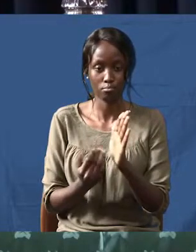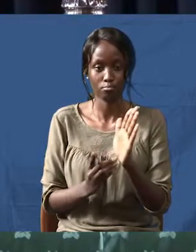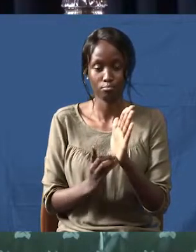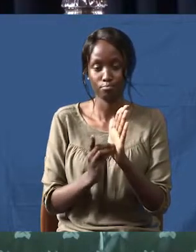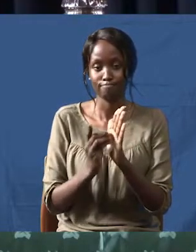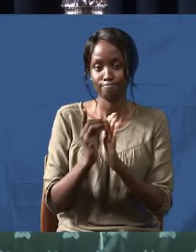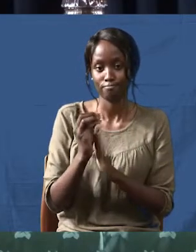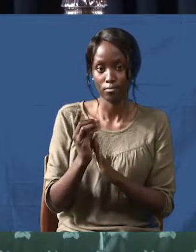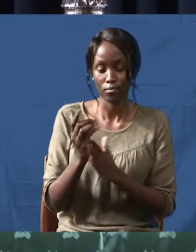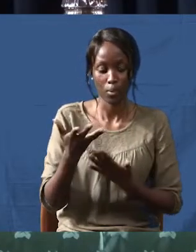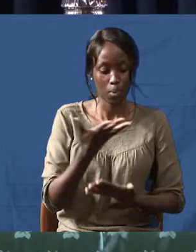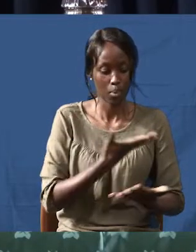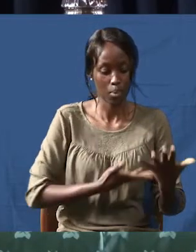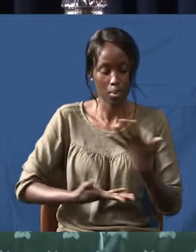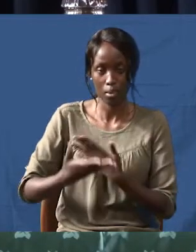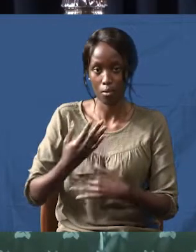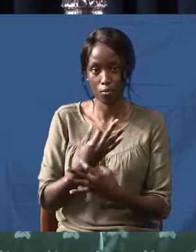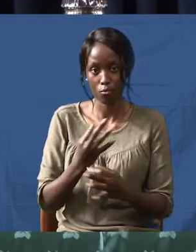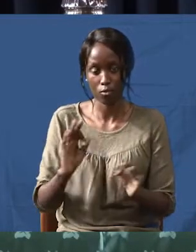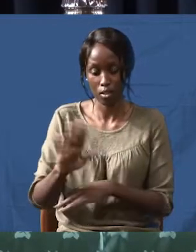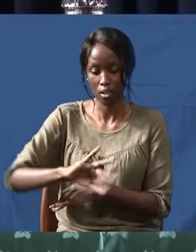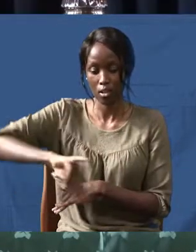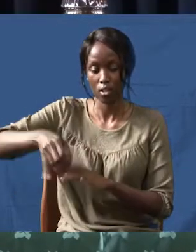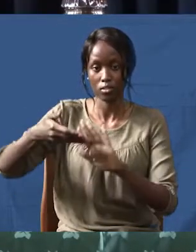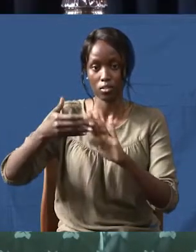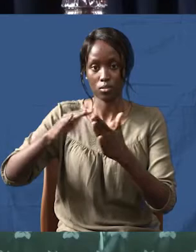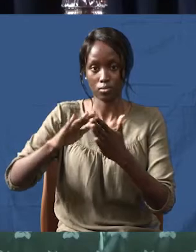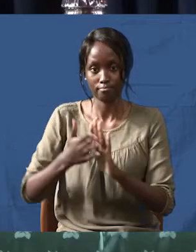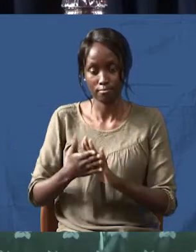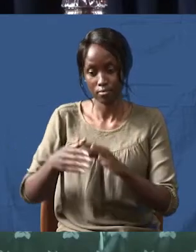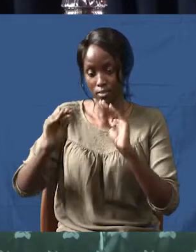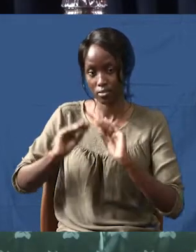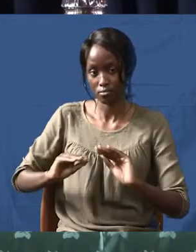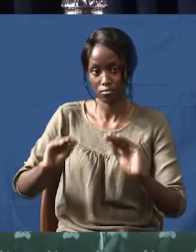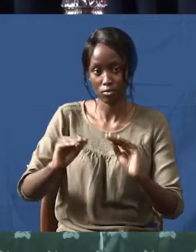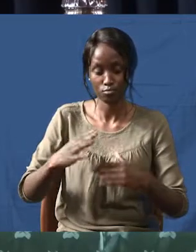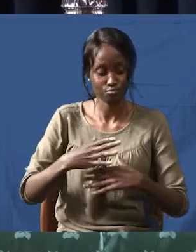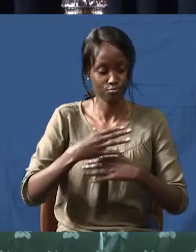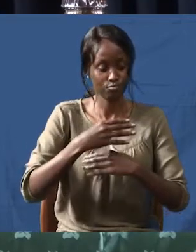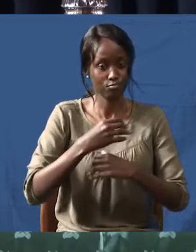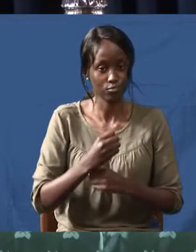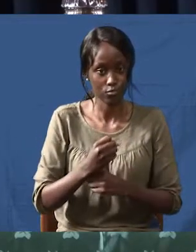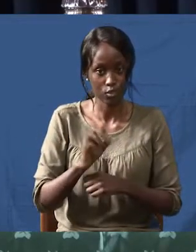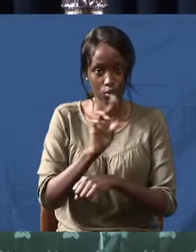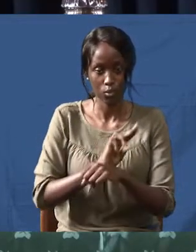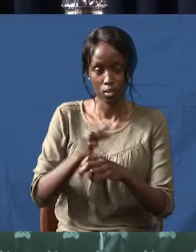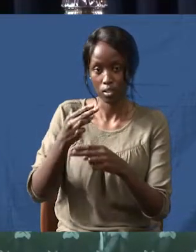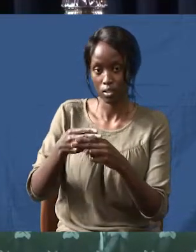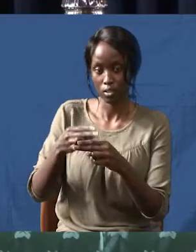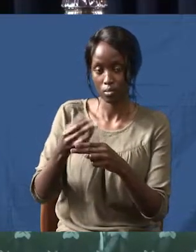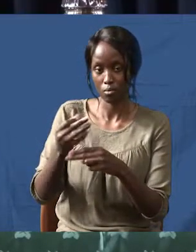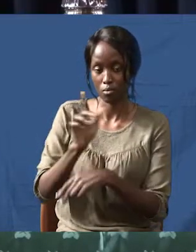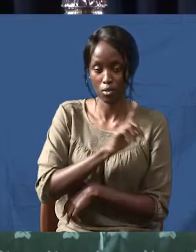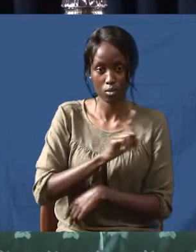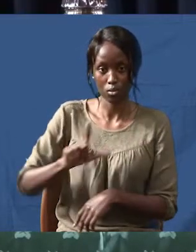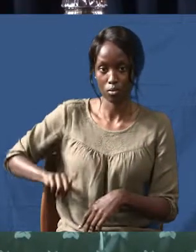moved about freely in Jerusalem, speaking boldly in the name of the